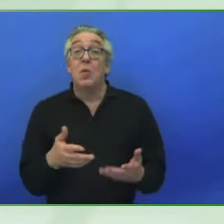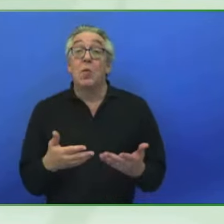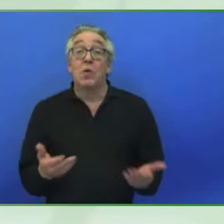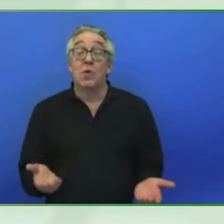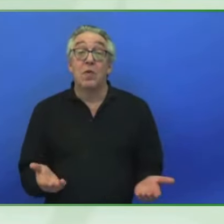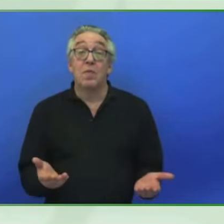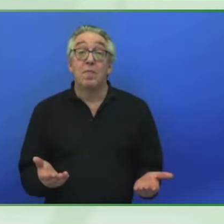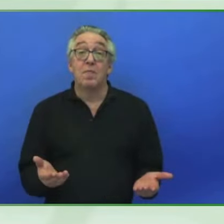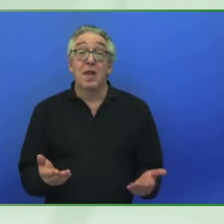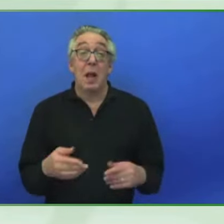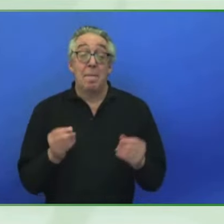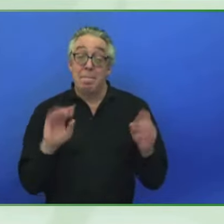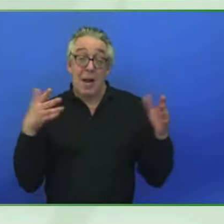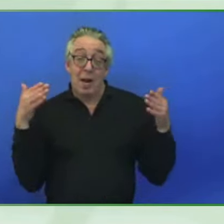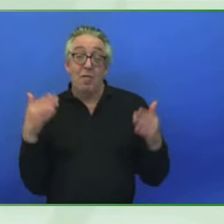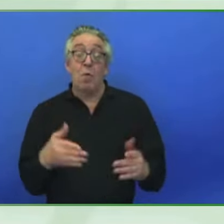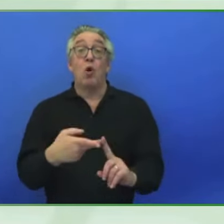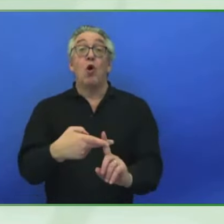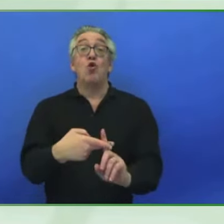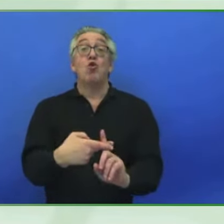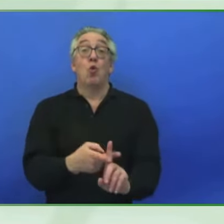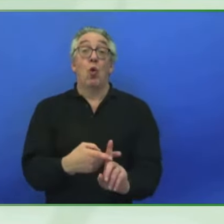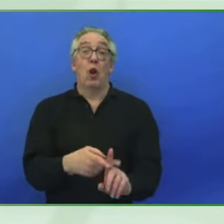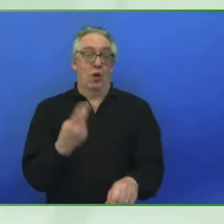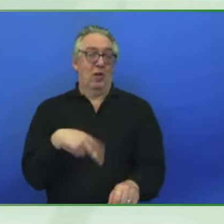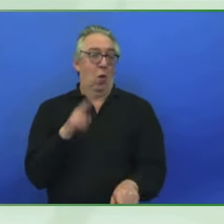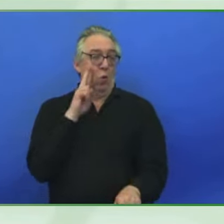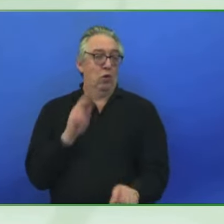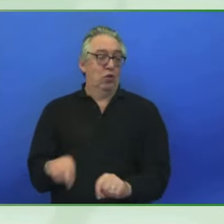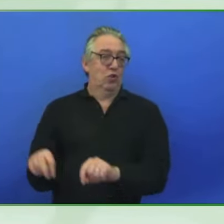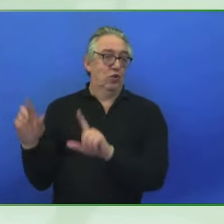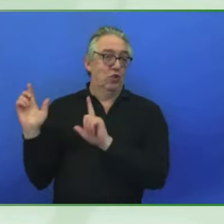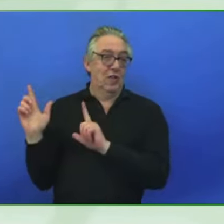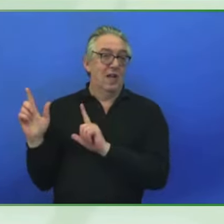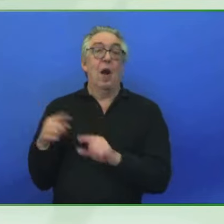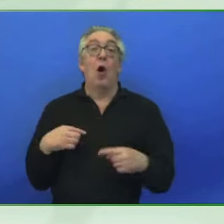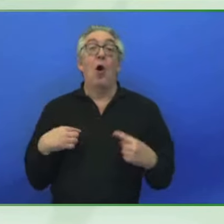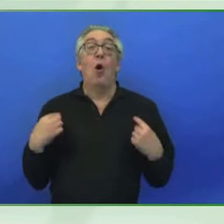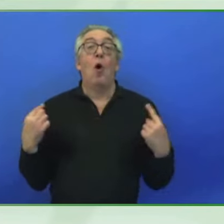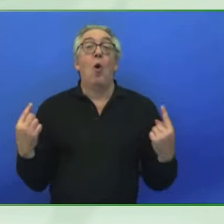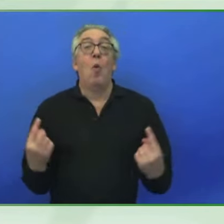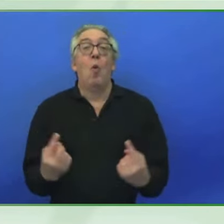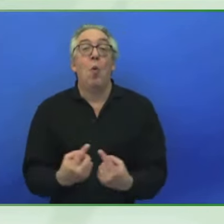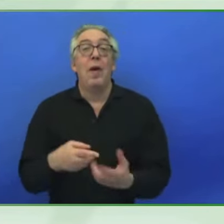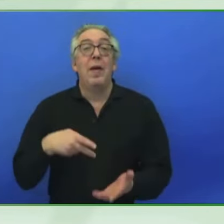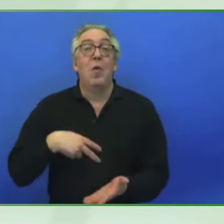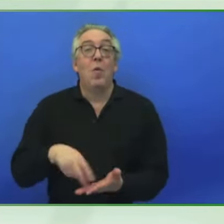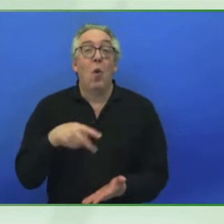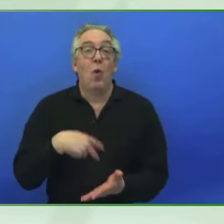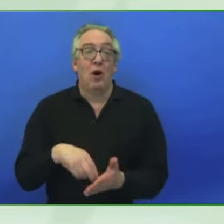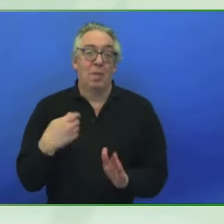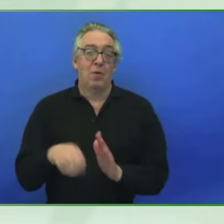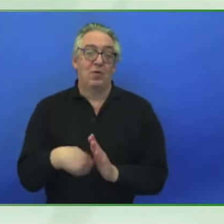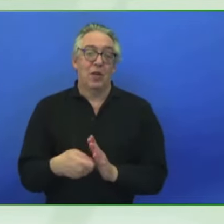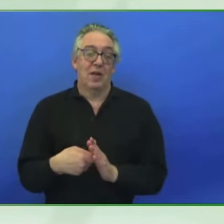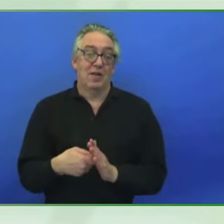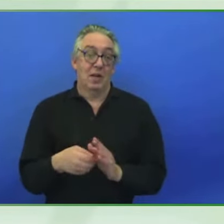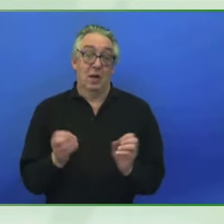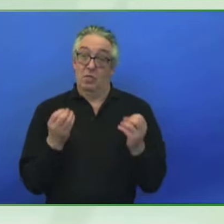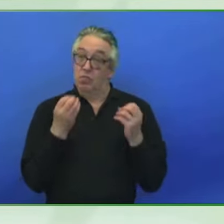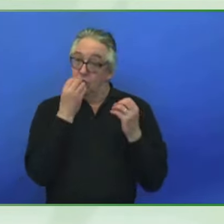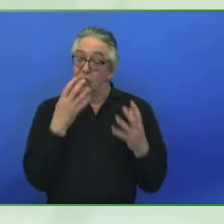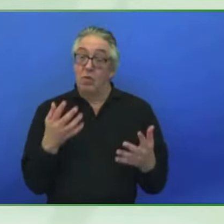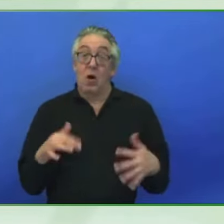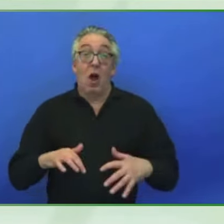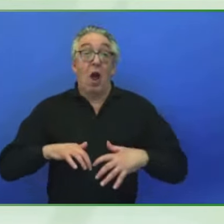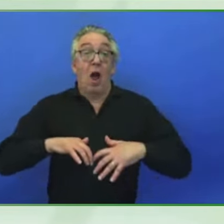And so what I'm showing on slide here is the WeWalk project, which has been an amazing project, looking at how to develop a new generation of smart